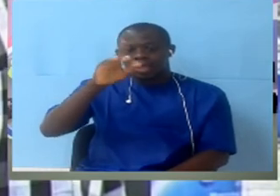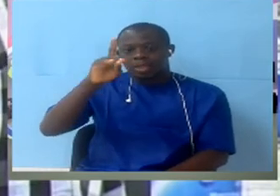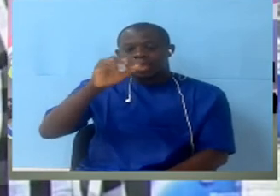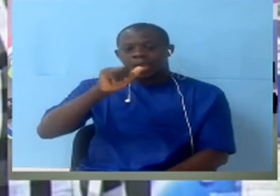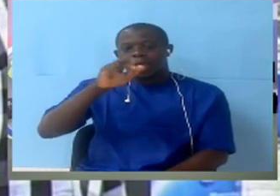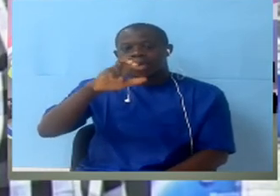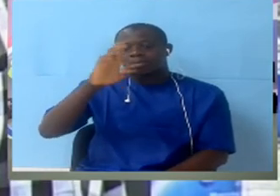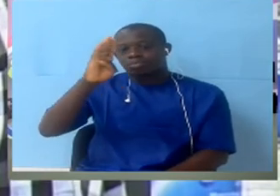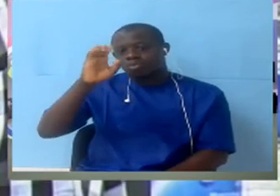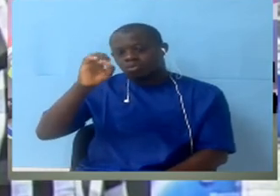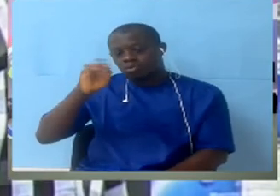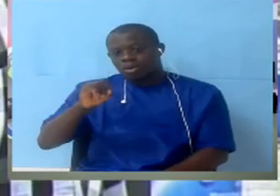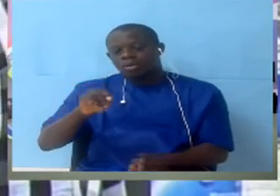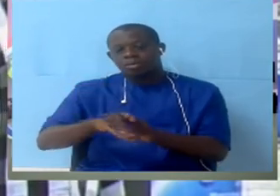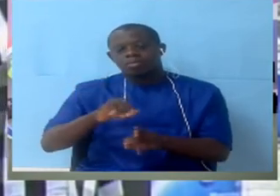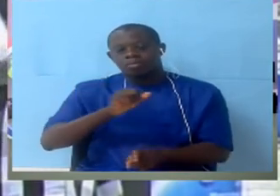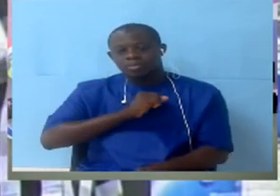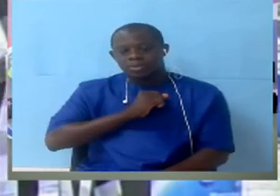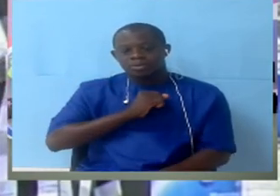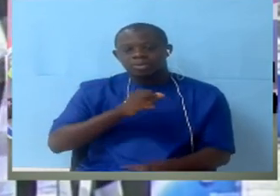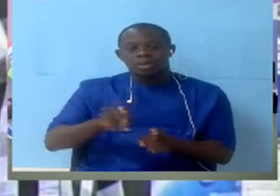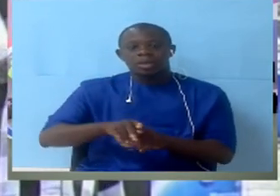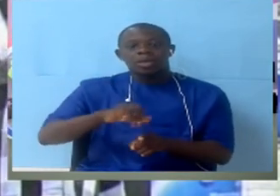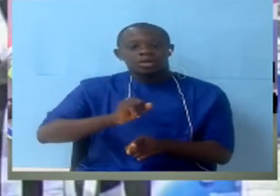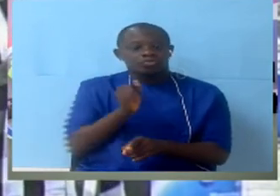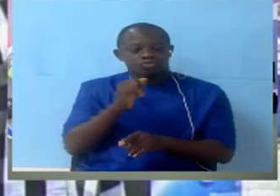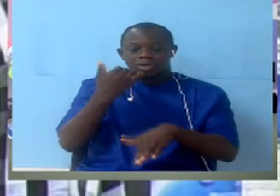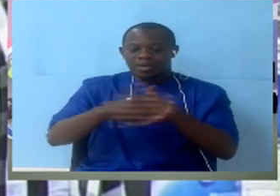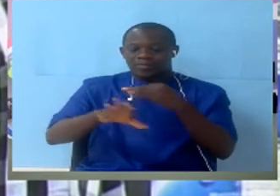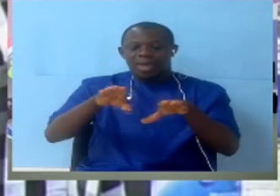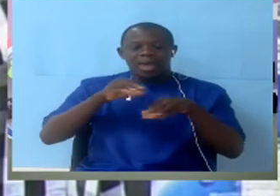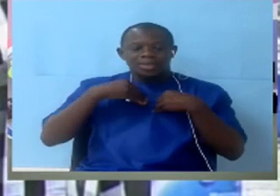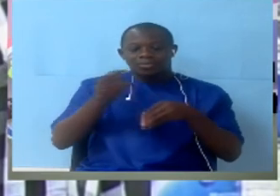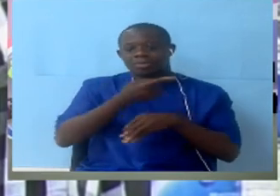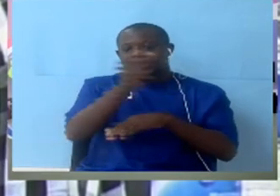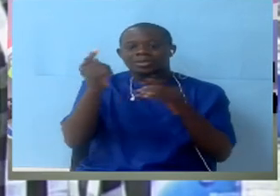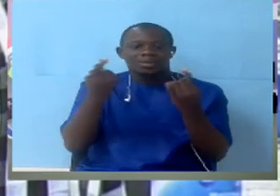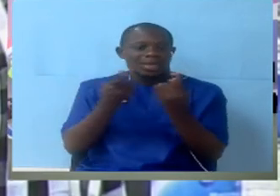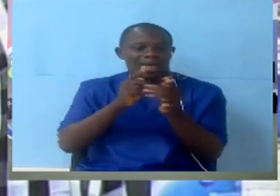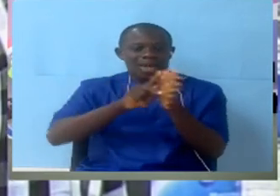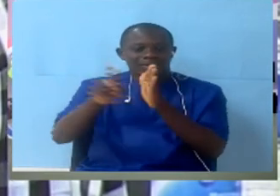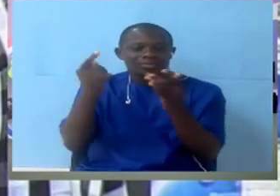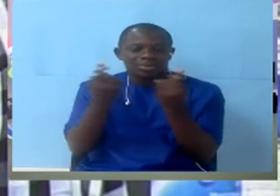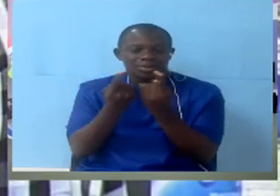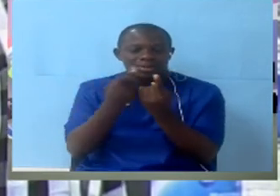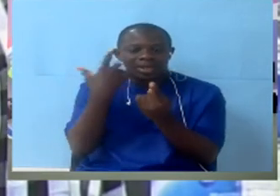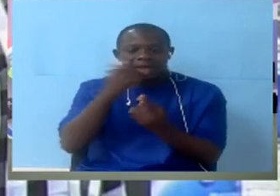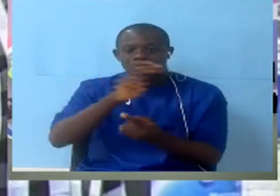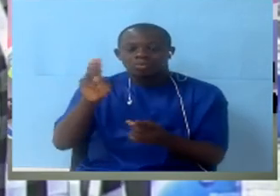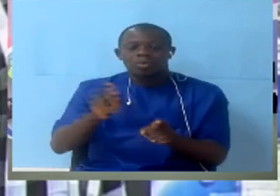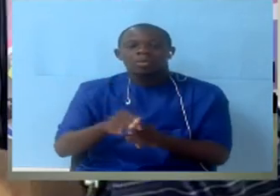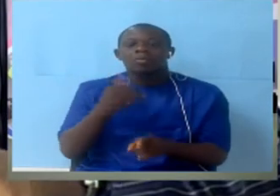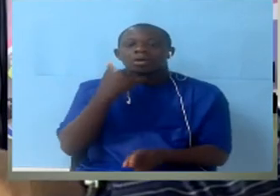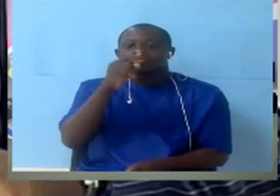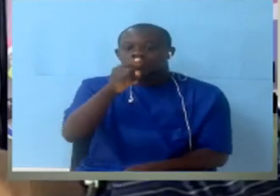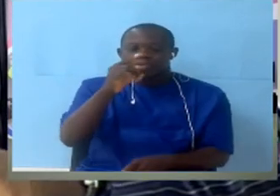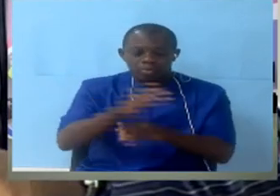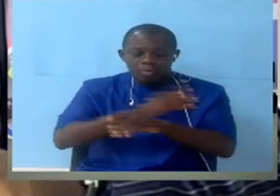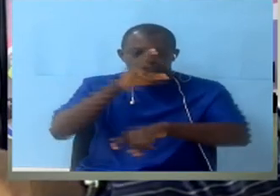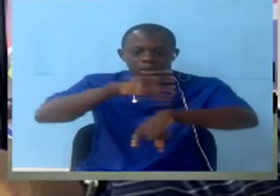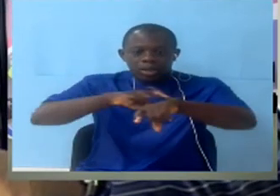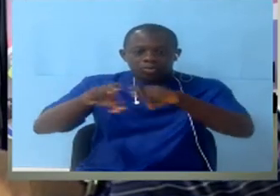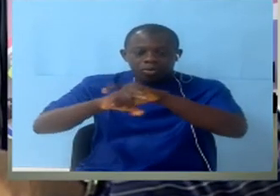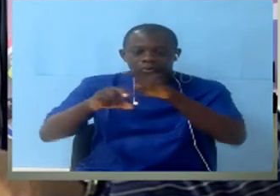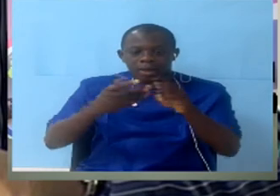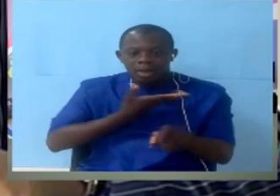Dabo. Kafai, why he resist Avanson Wosifala? He resisted because he said he didn't like things like that. Were you eventually handcuffed? In Arne